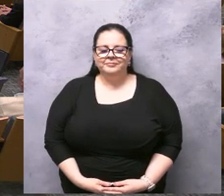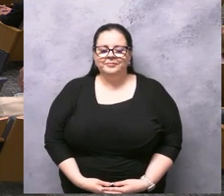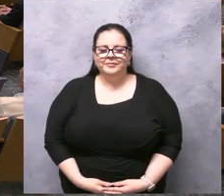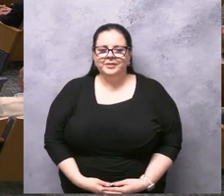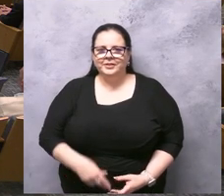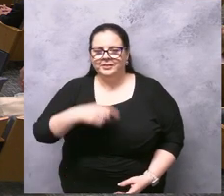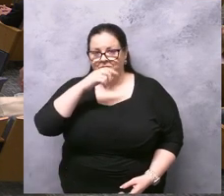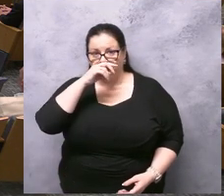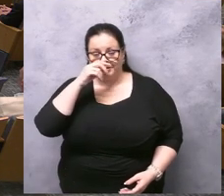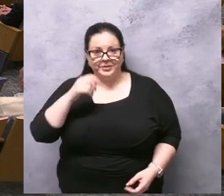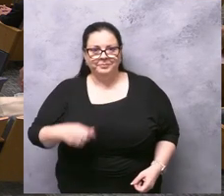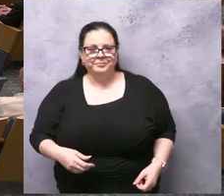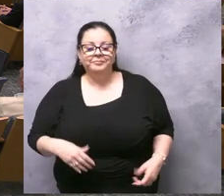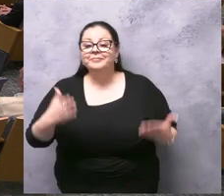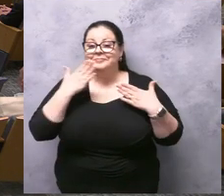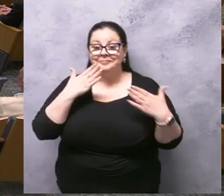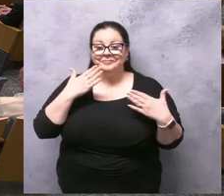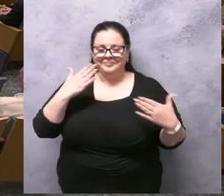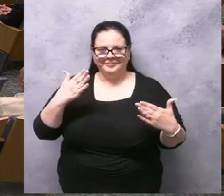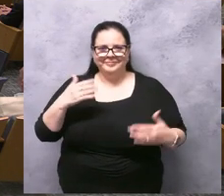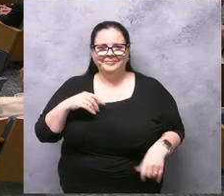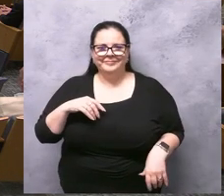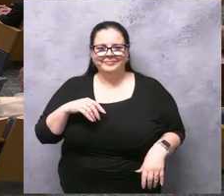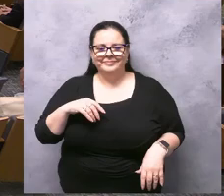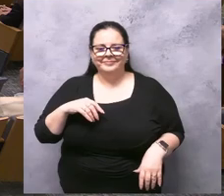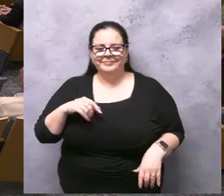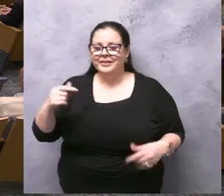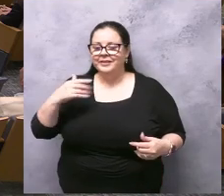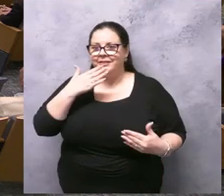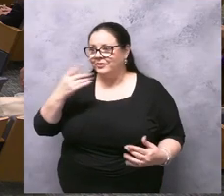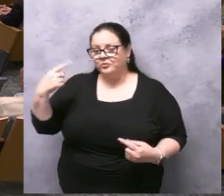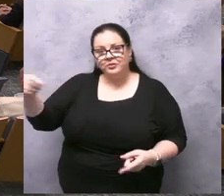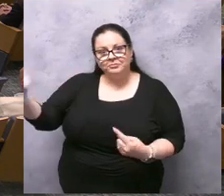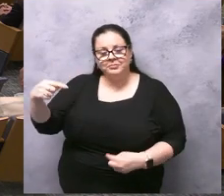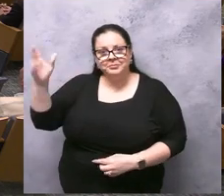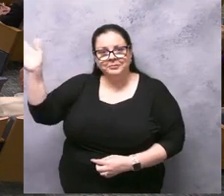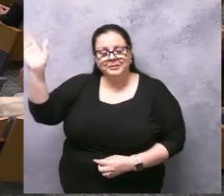Thank you. I appreciate Mr. Hickman coming to speak. Actually,